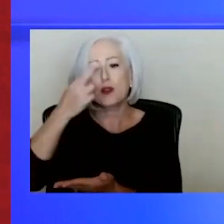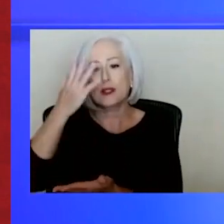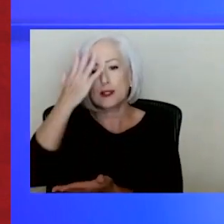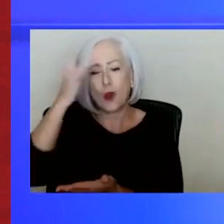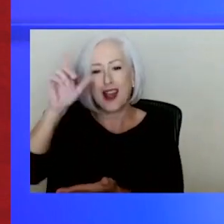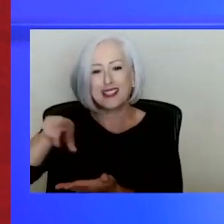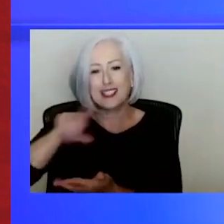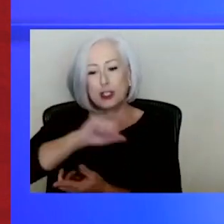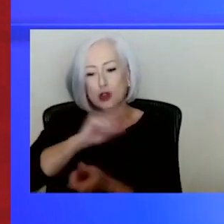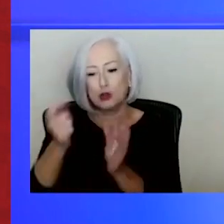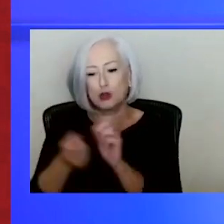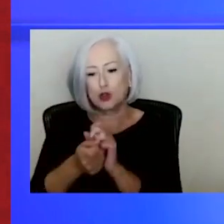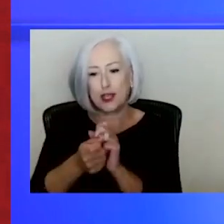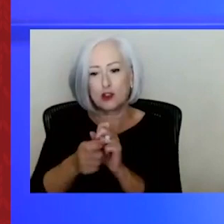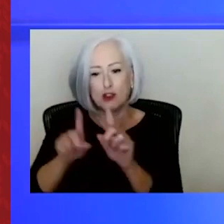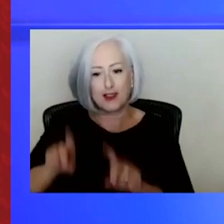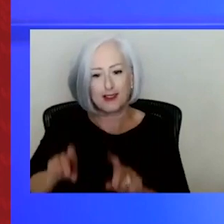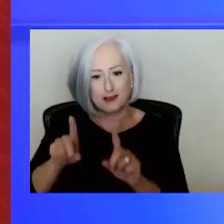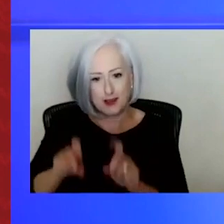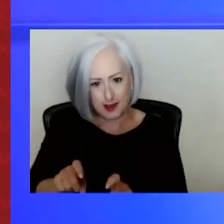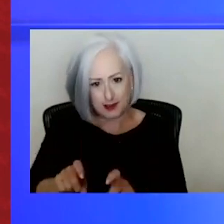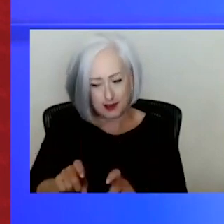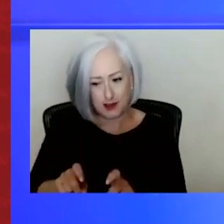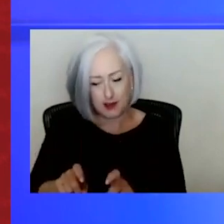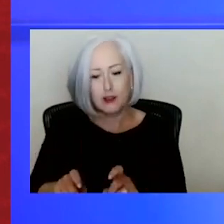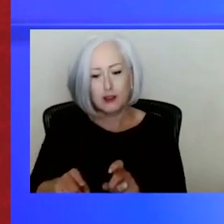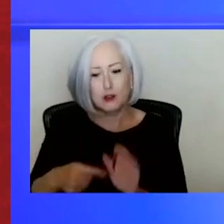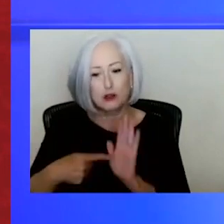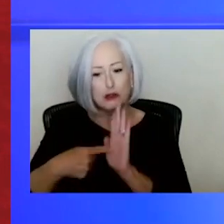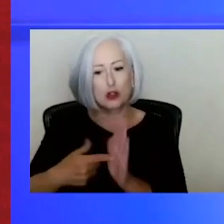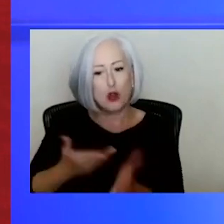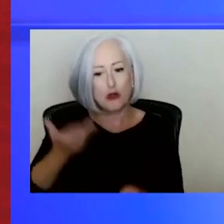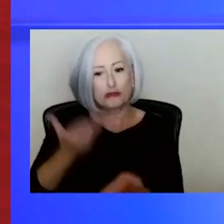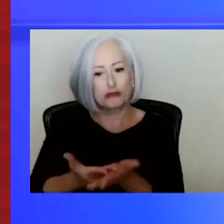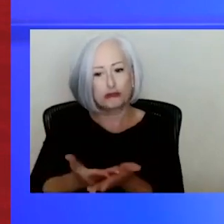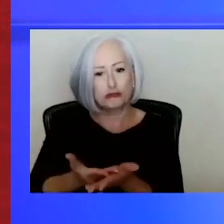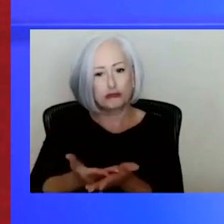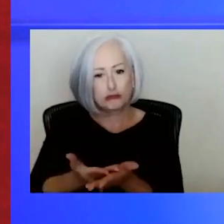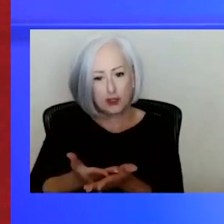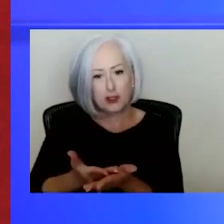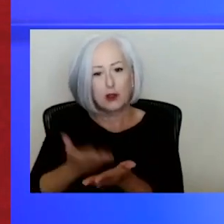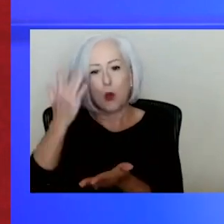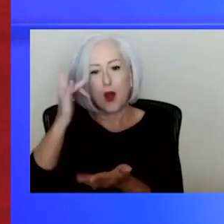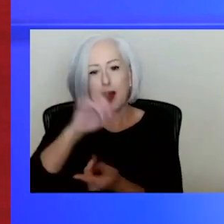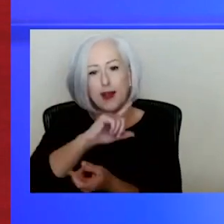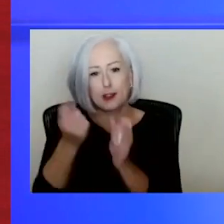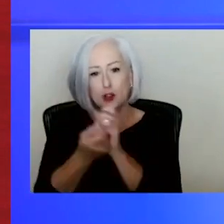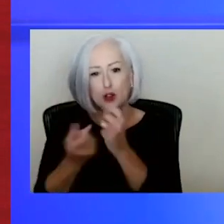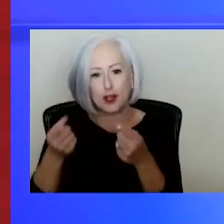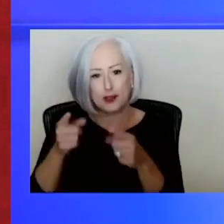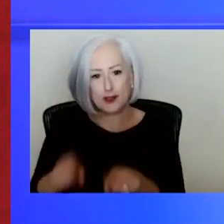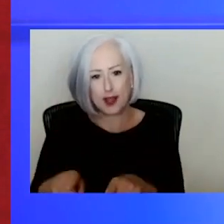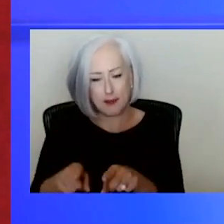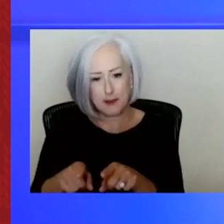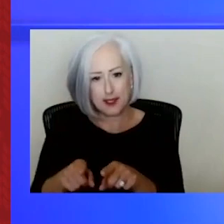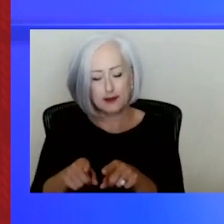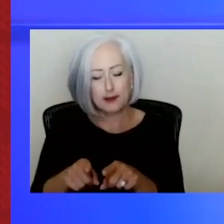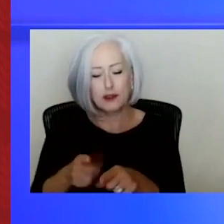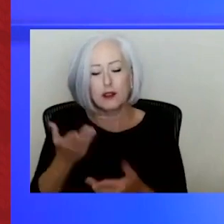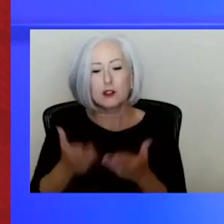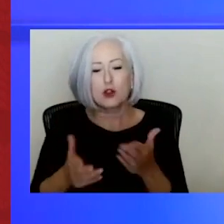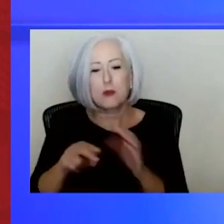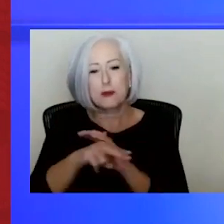done so that there's justification for the change in those cases where the scan was done prior to receiving